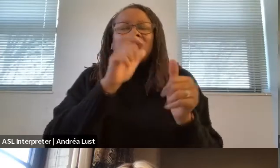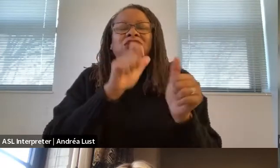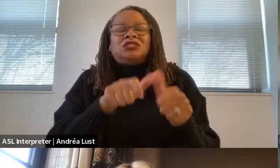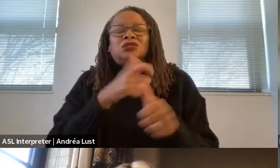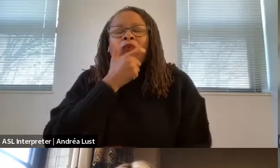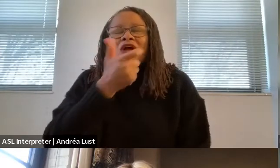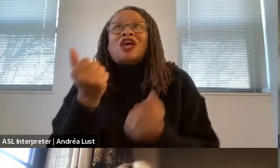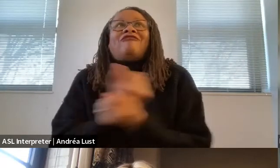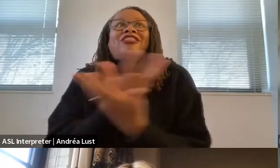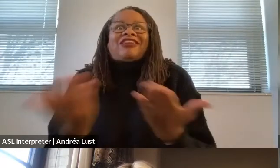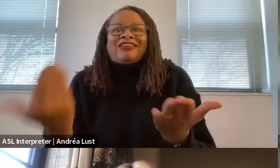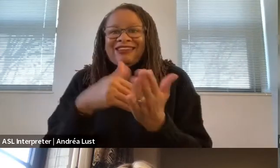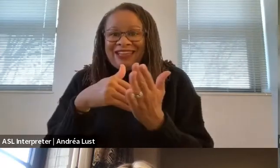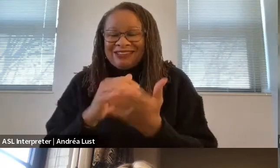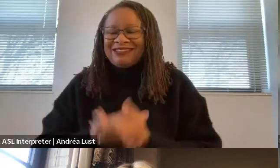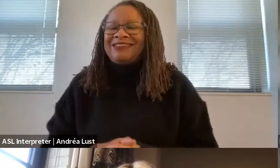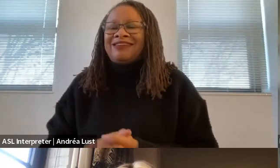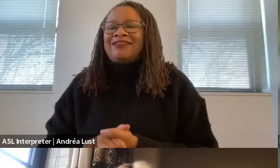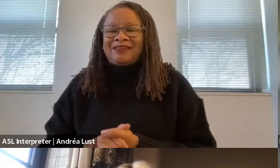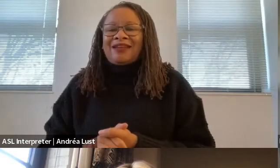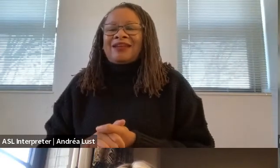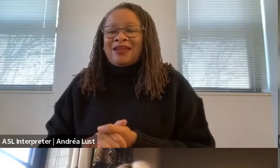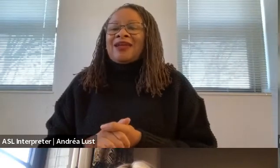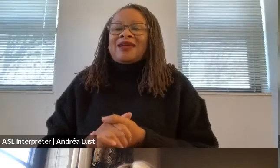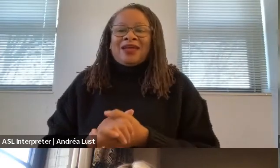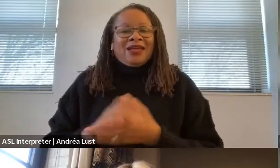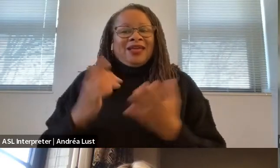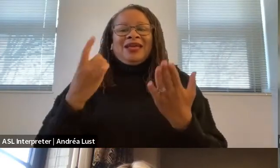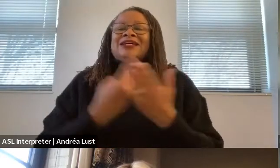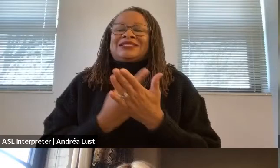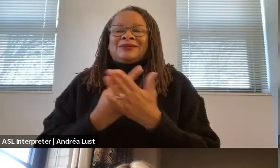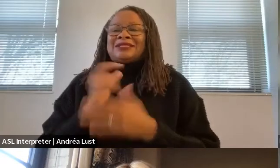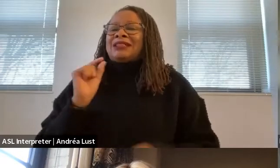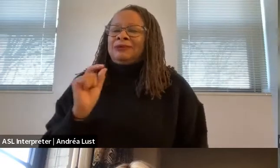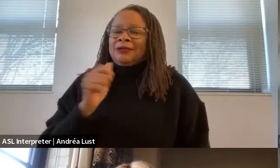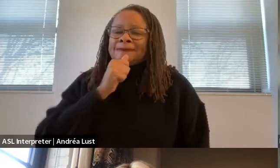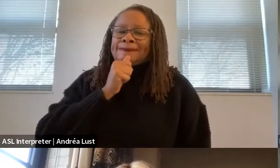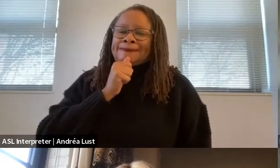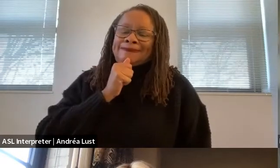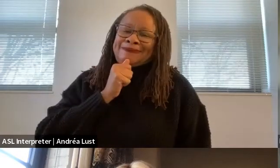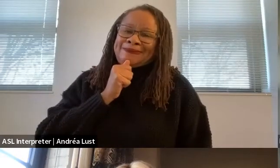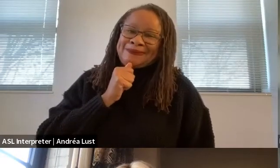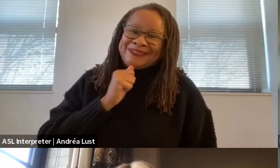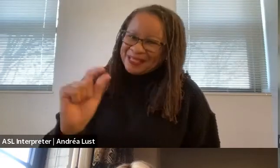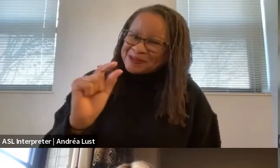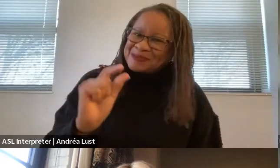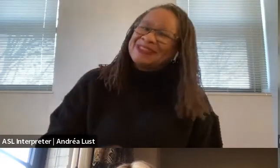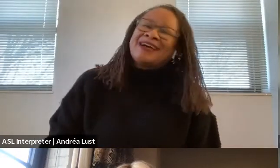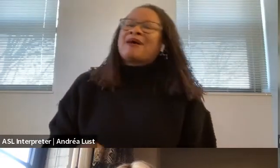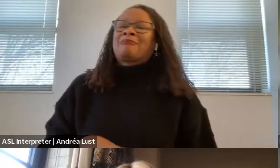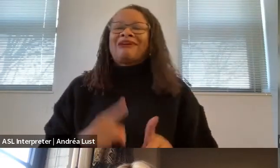film, which was, you know, sometimes slightly tedious, but I